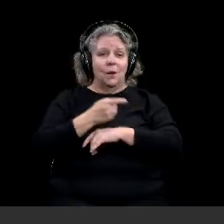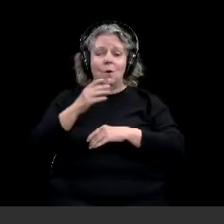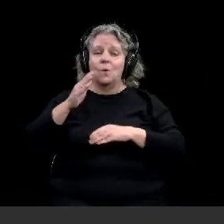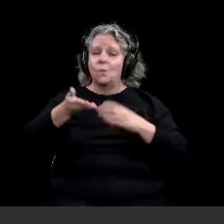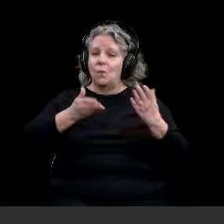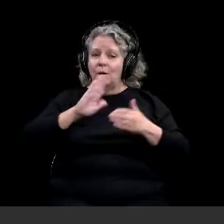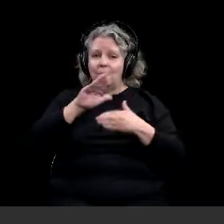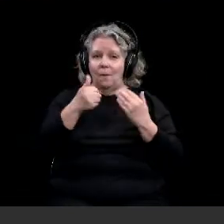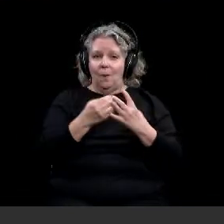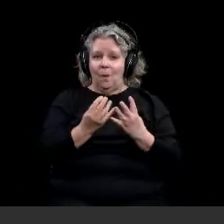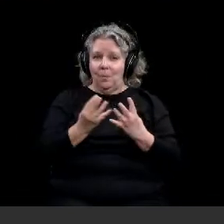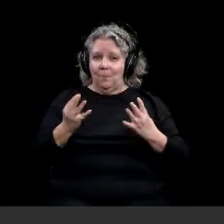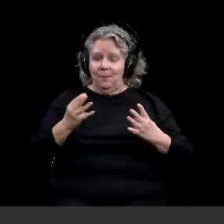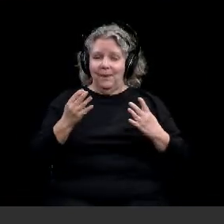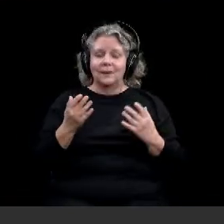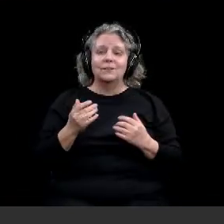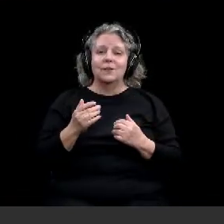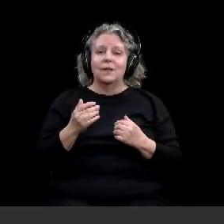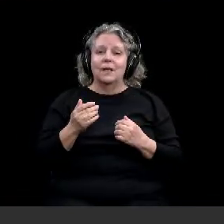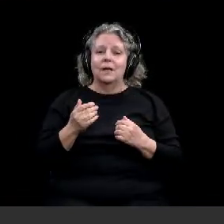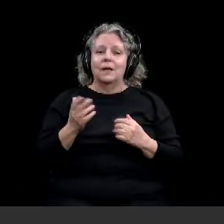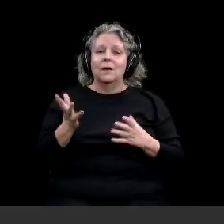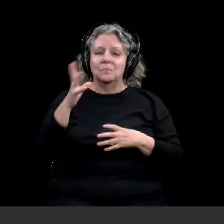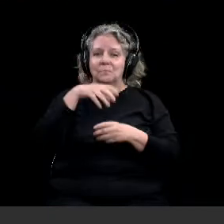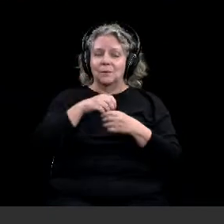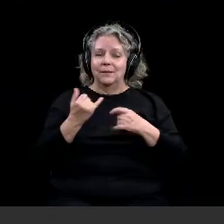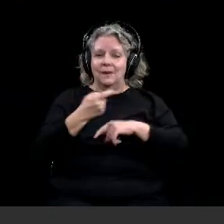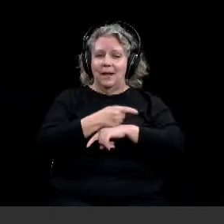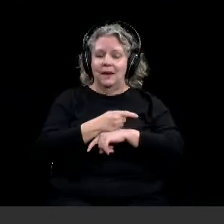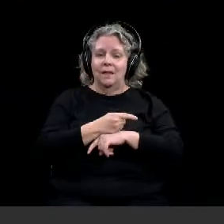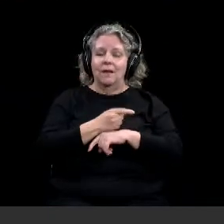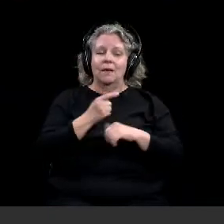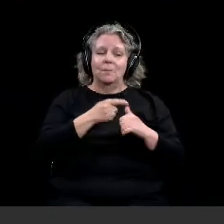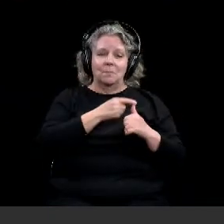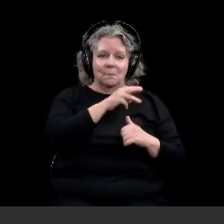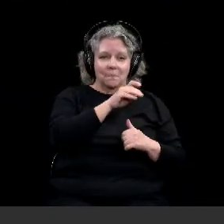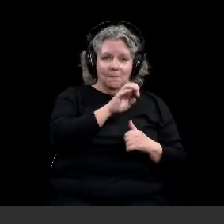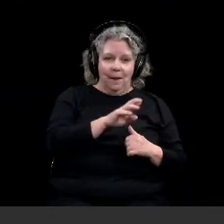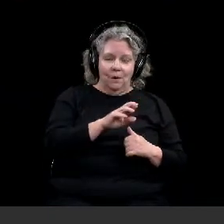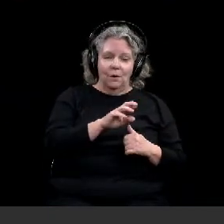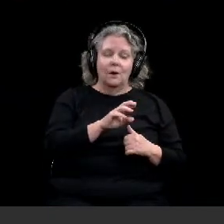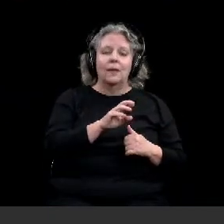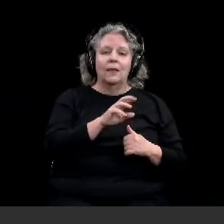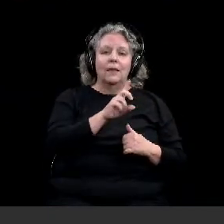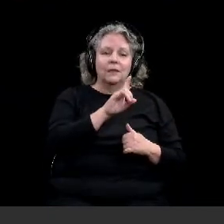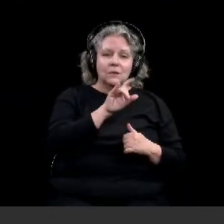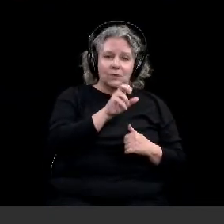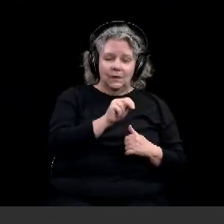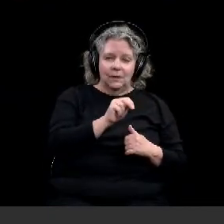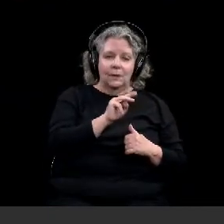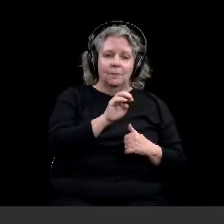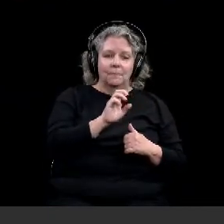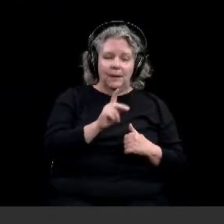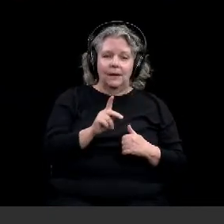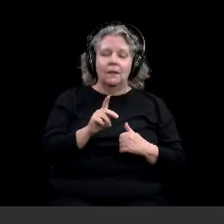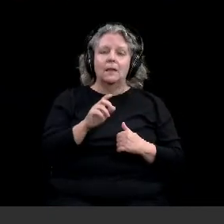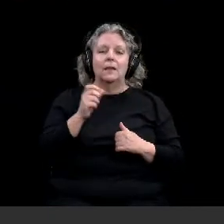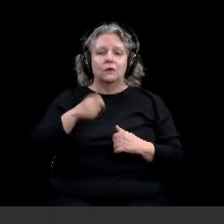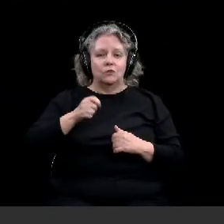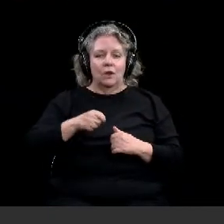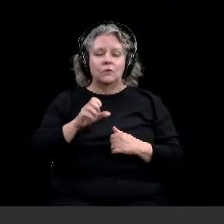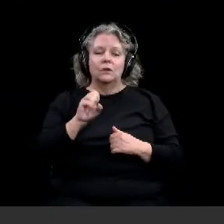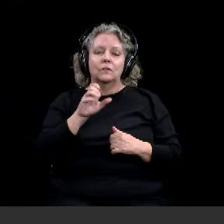Mayor Dylan Meek, McLennan County Judge Scott Felton, Dr. Jackson Griggs, CEO of the Family Health Center, Dr. Brian